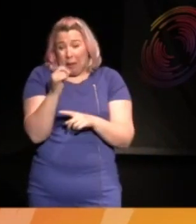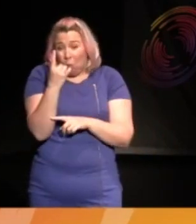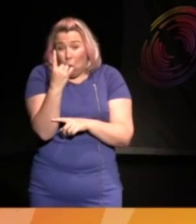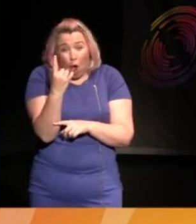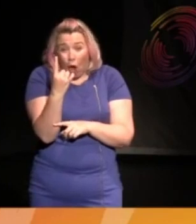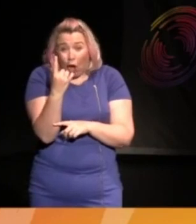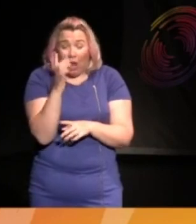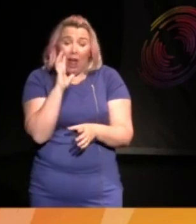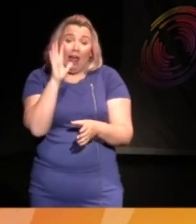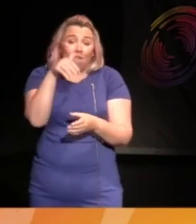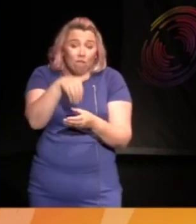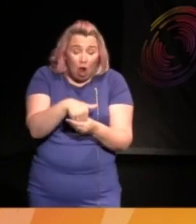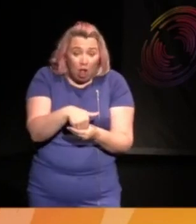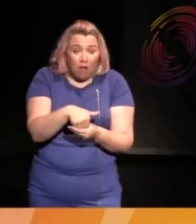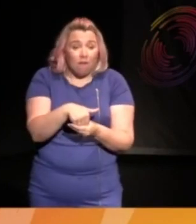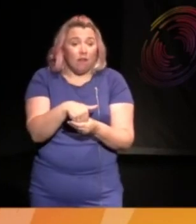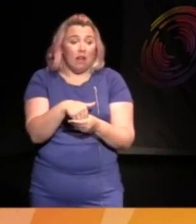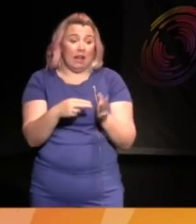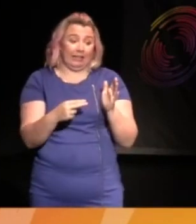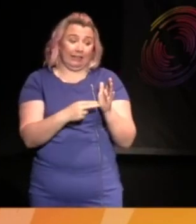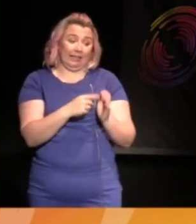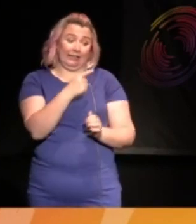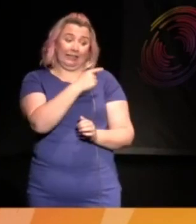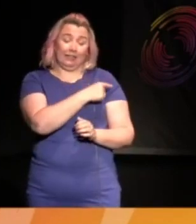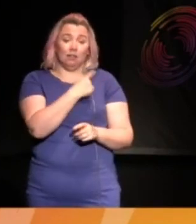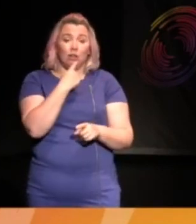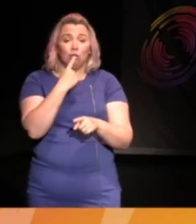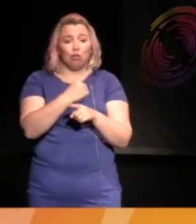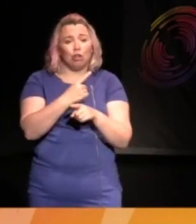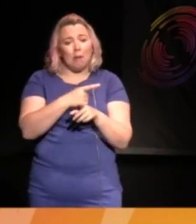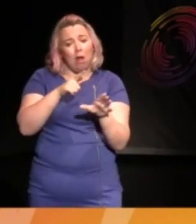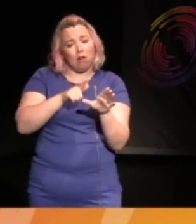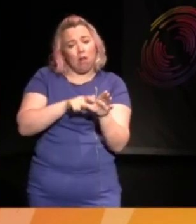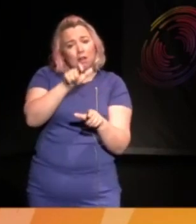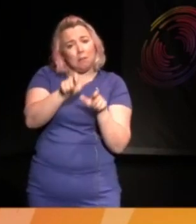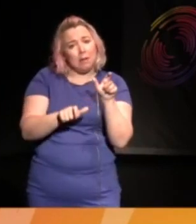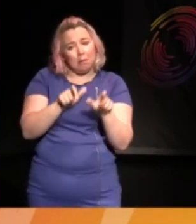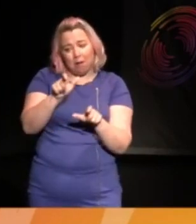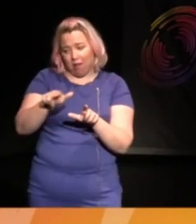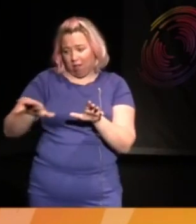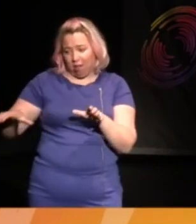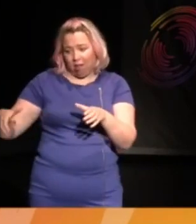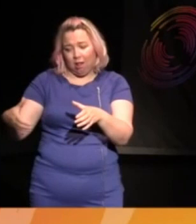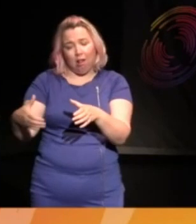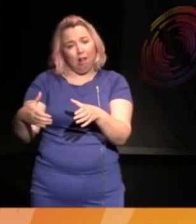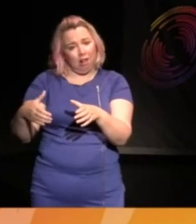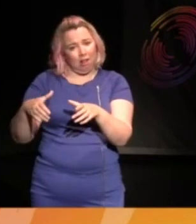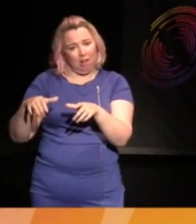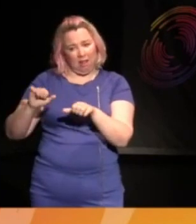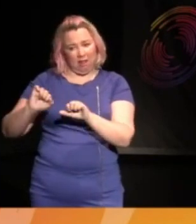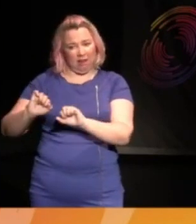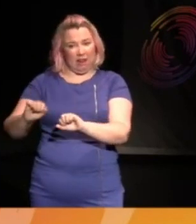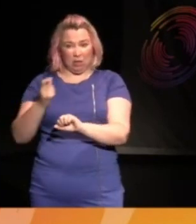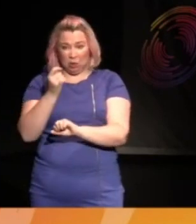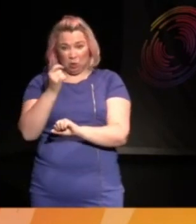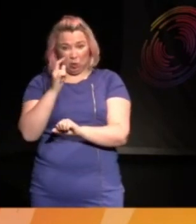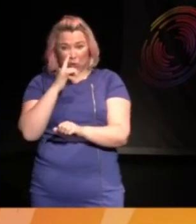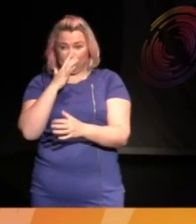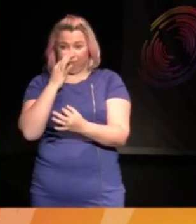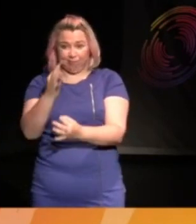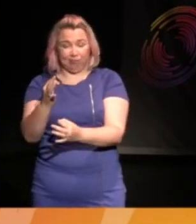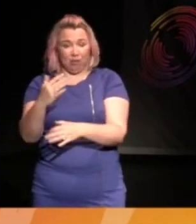involved. So like with Nadine talking about the young people that are on the edge of criminality,